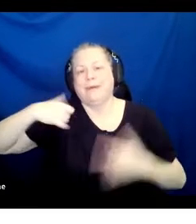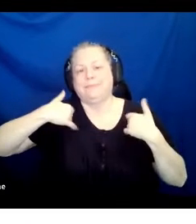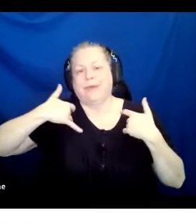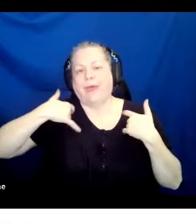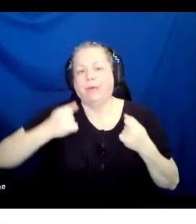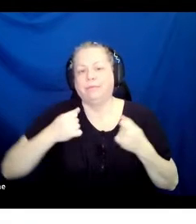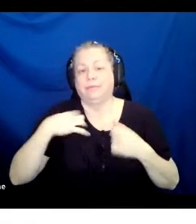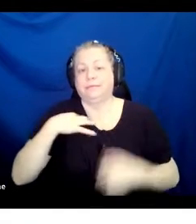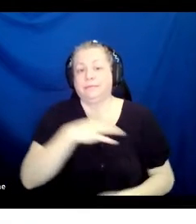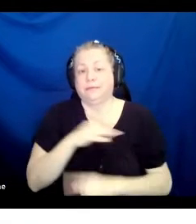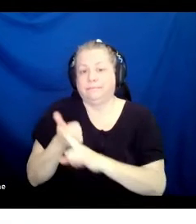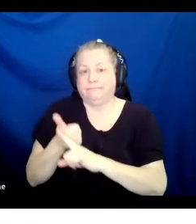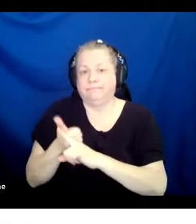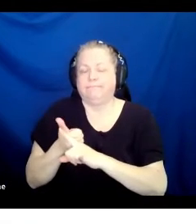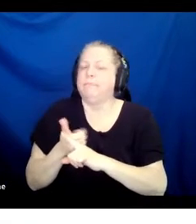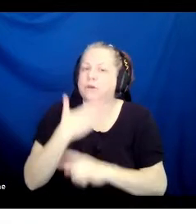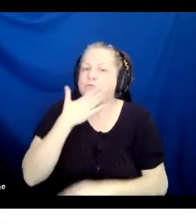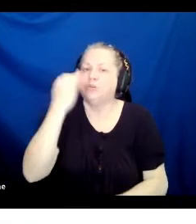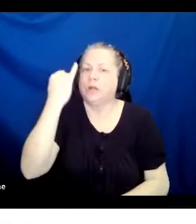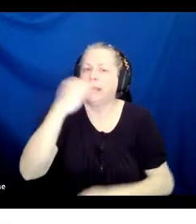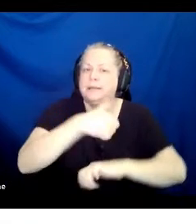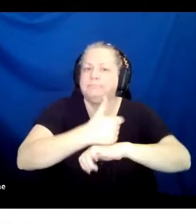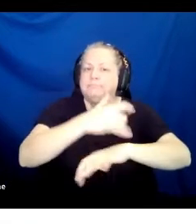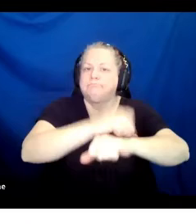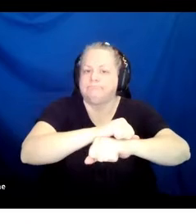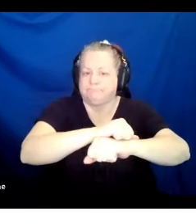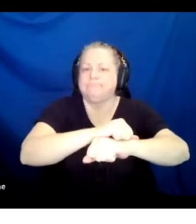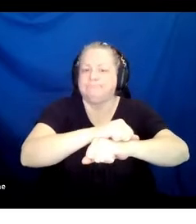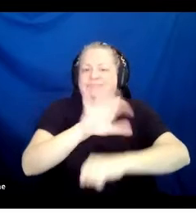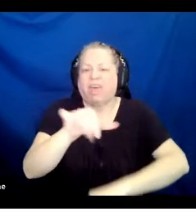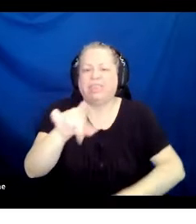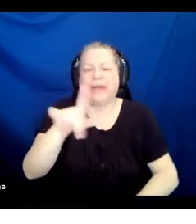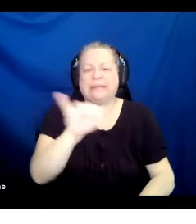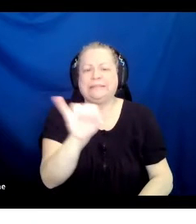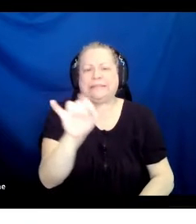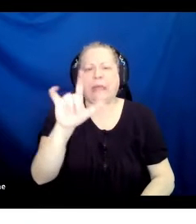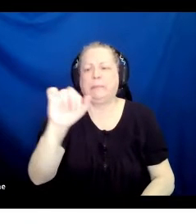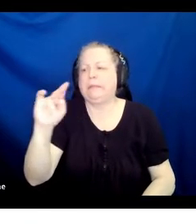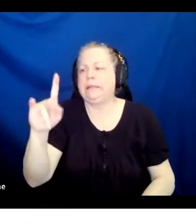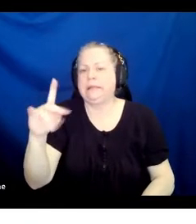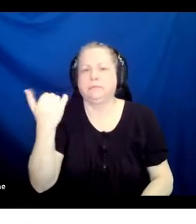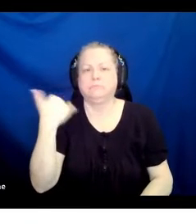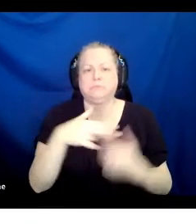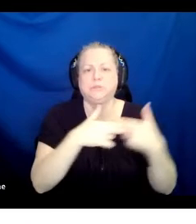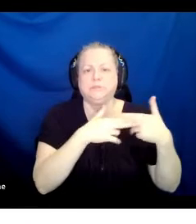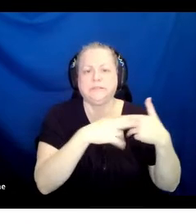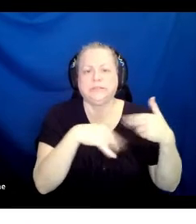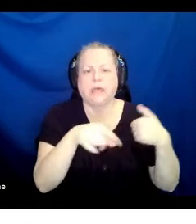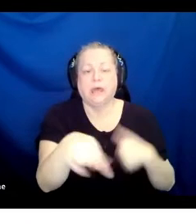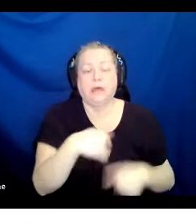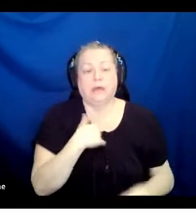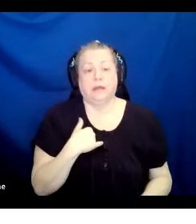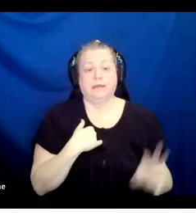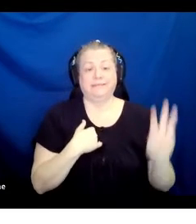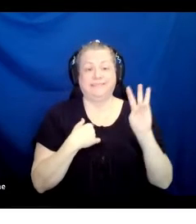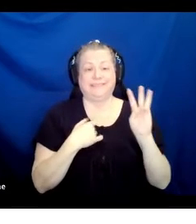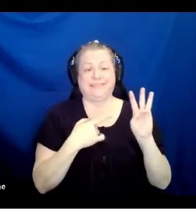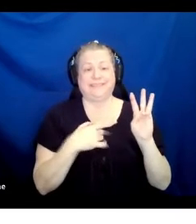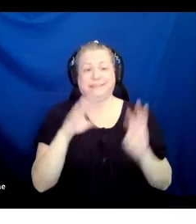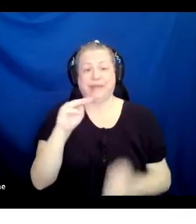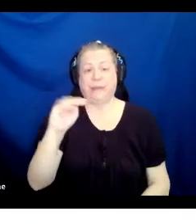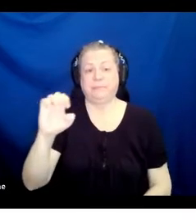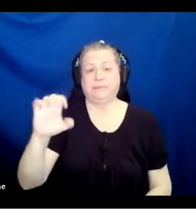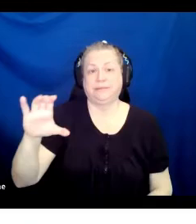folks schedule an appointment ahead of time. And this is the link that was on that previous slide. And there are 6 MassHealth enrollment